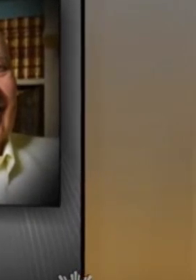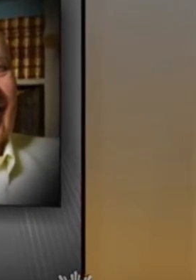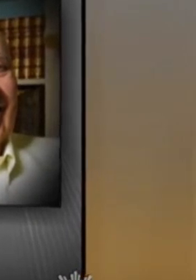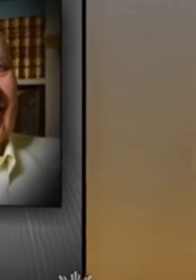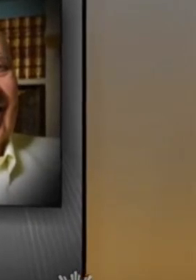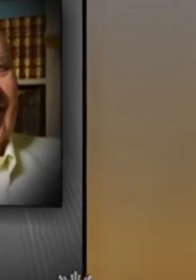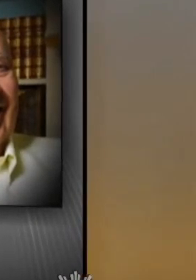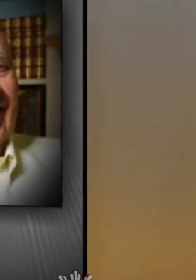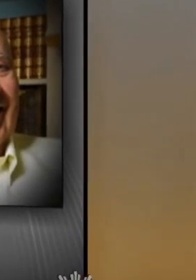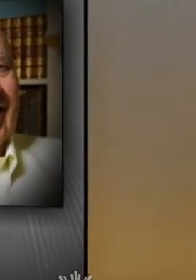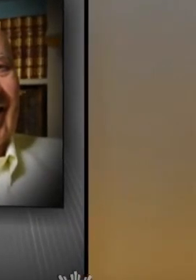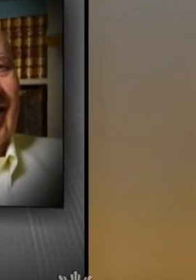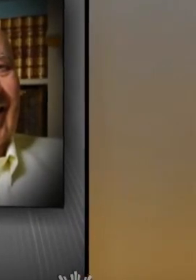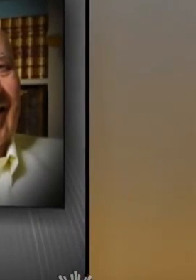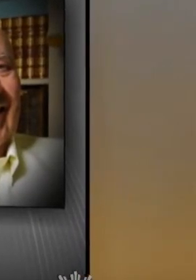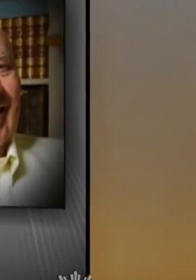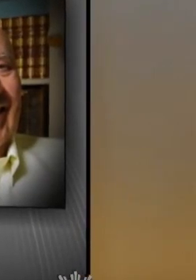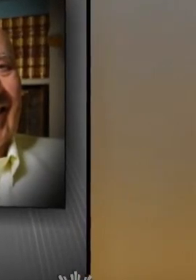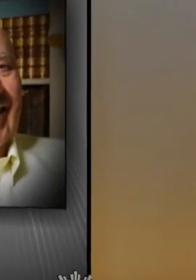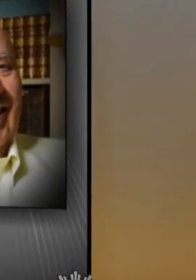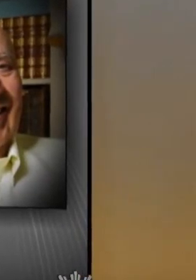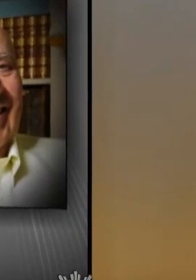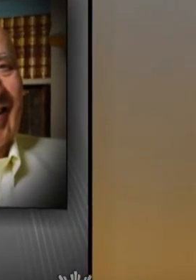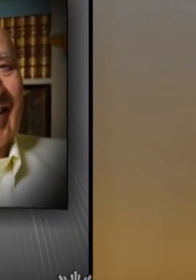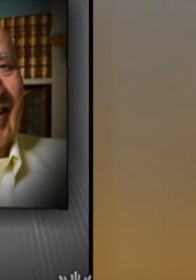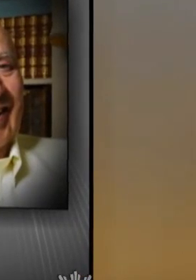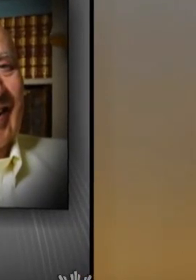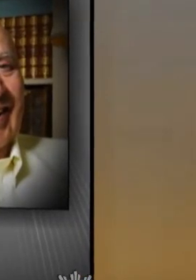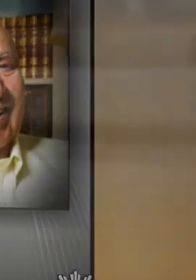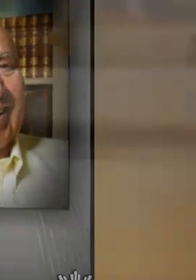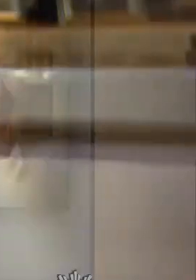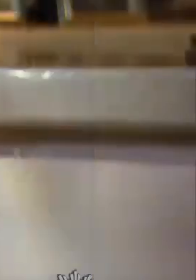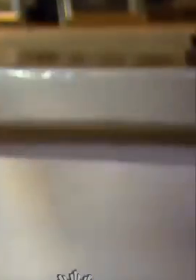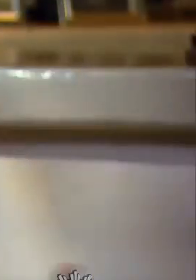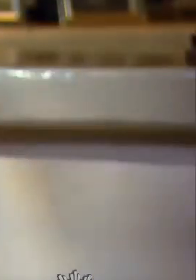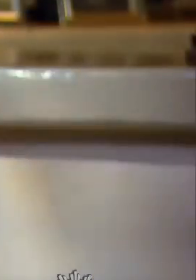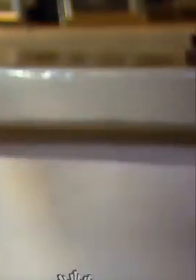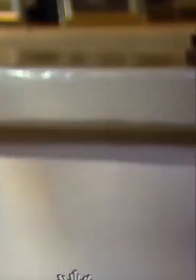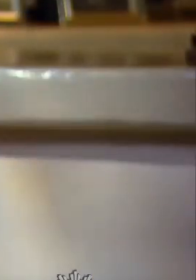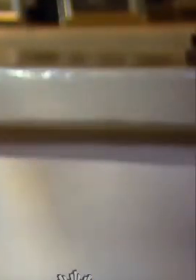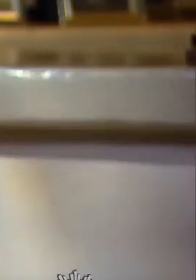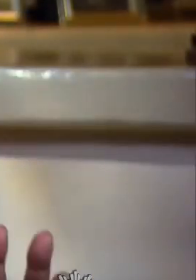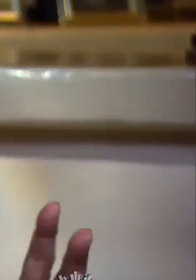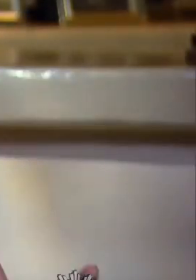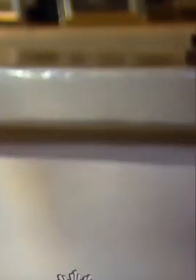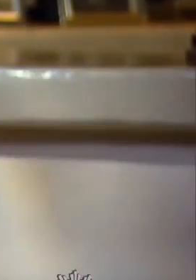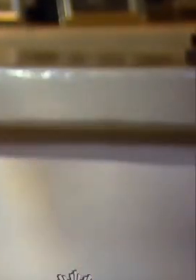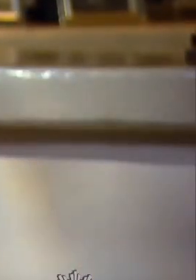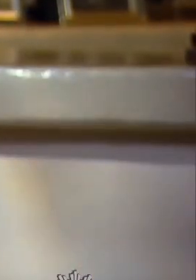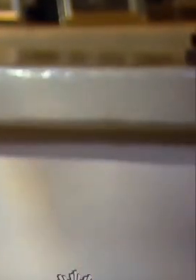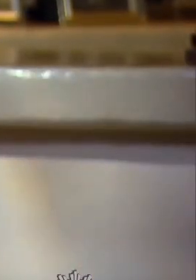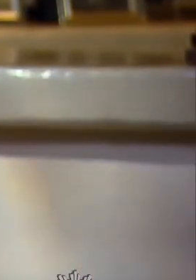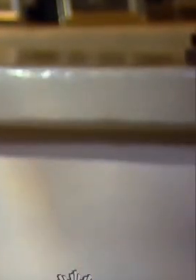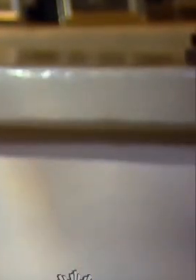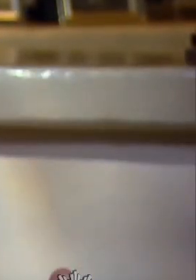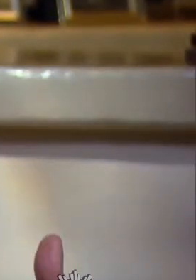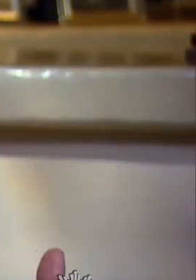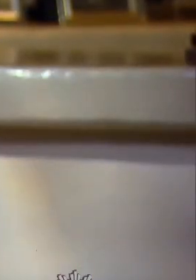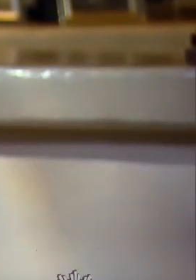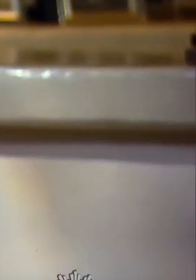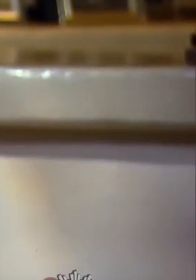week, which brings us to this one from our Mo Rocca. First thing in the morning, before I have